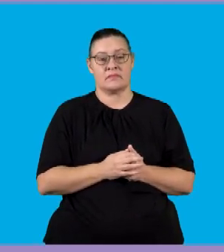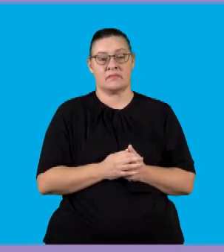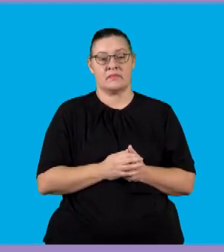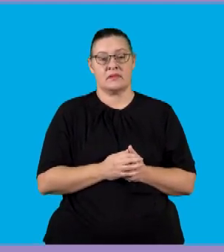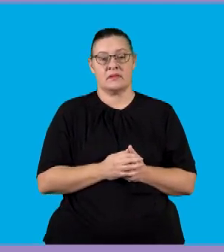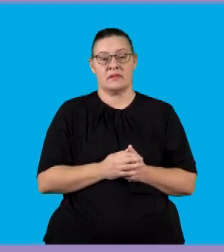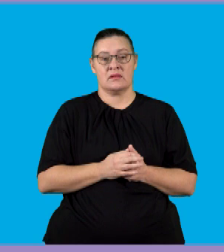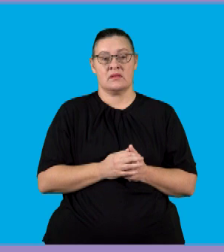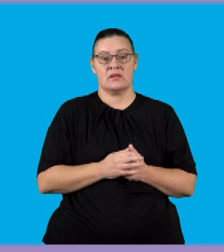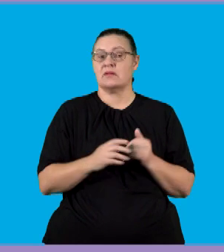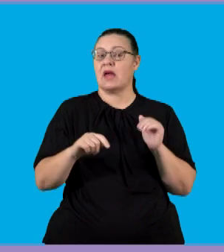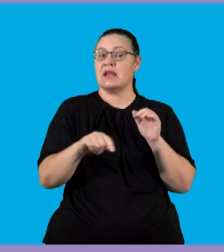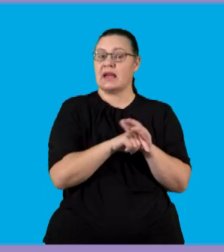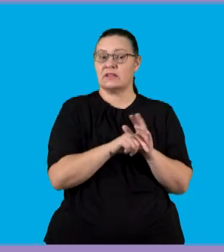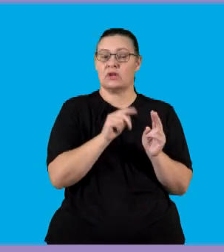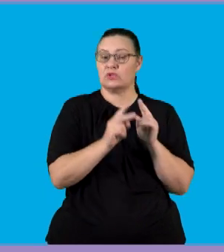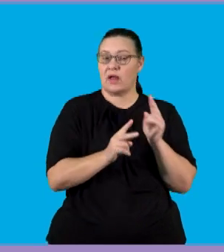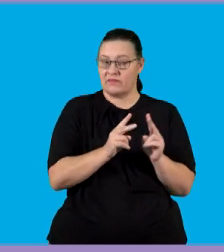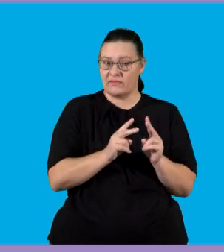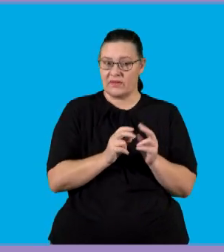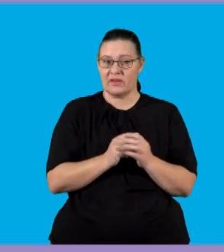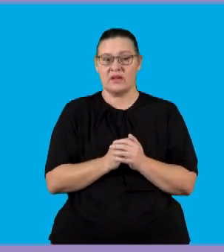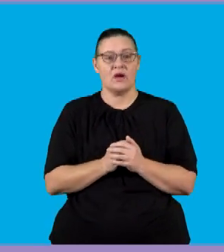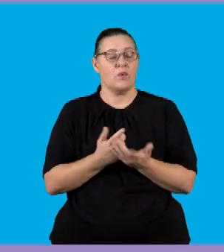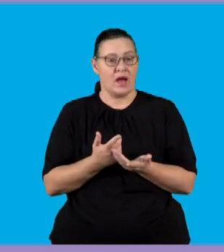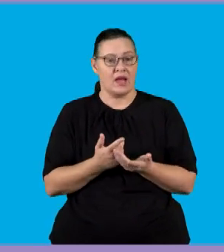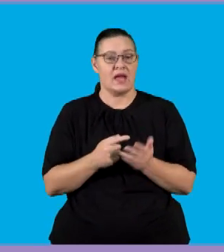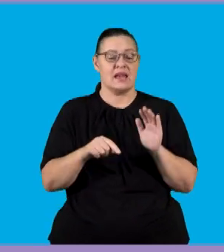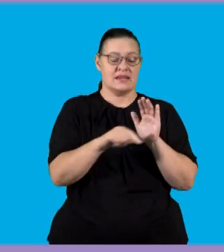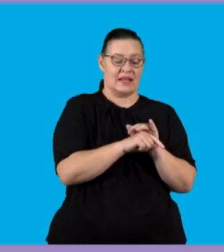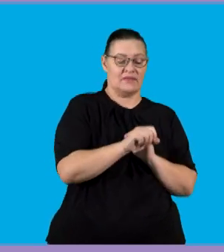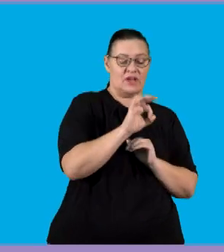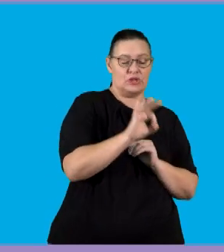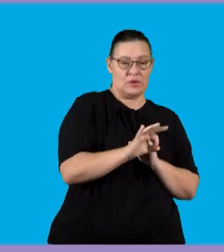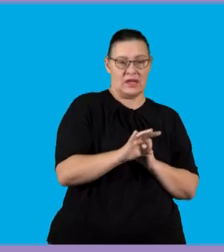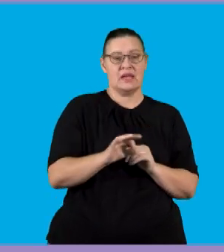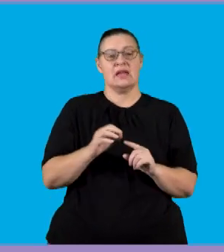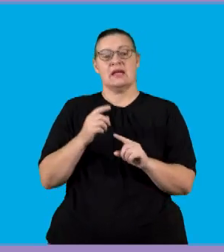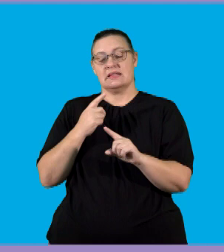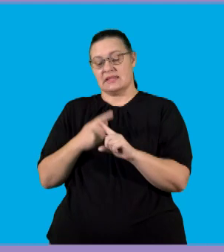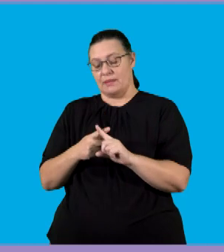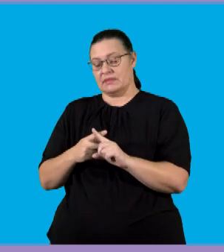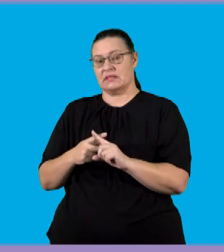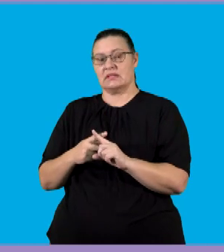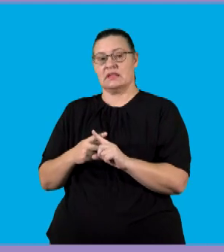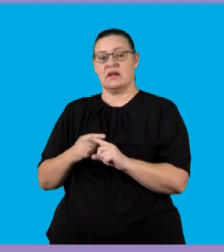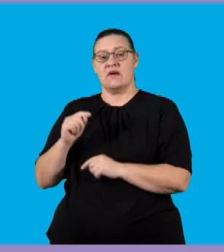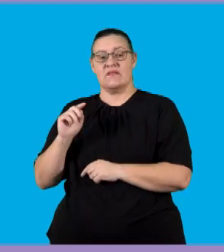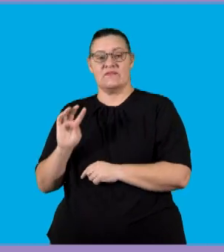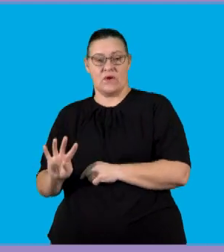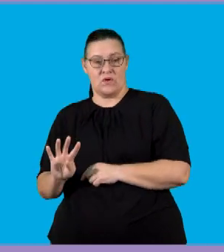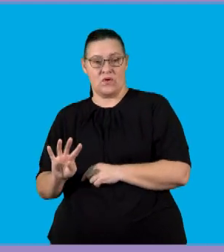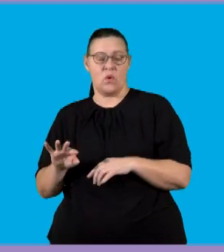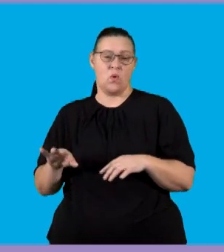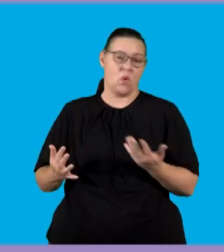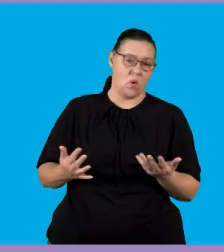negative 12. We know that negative 12 does come from a negative 3 multiplied by a 4,